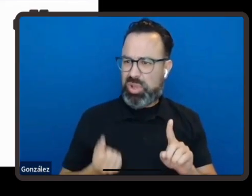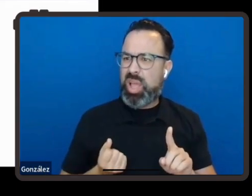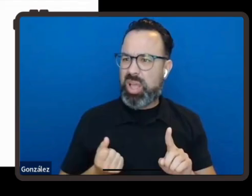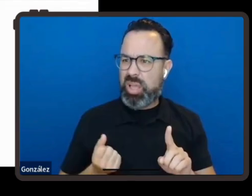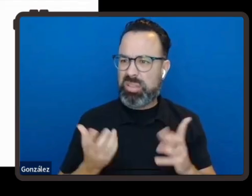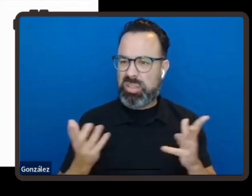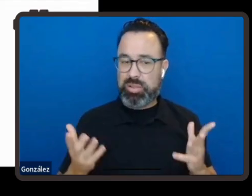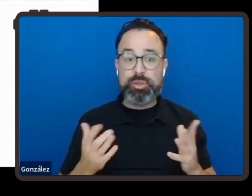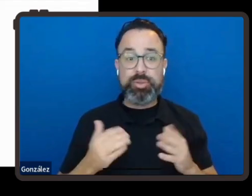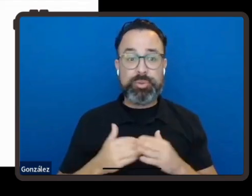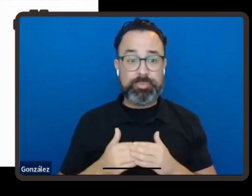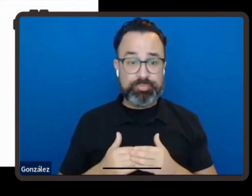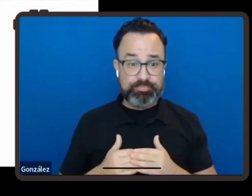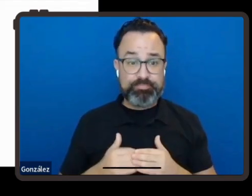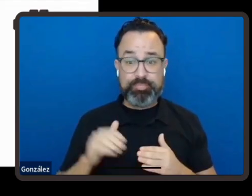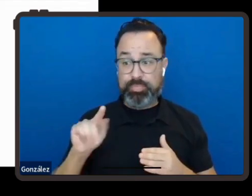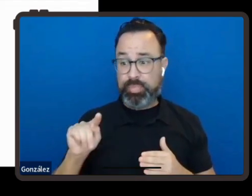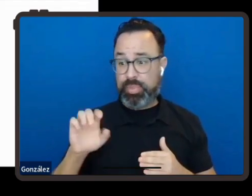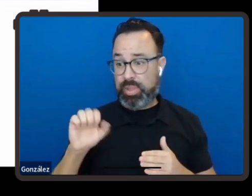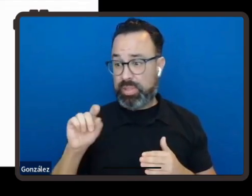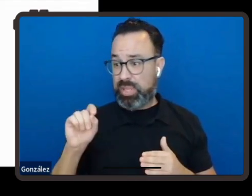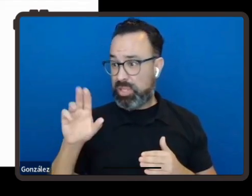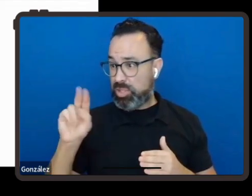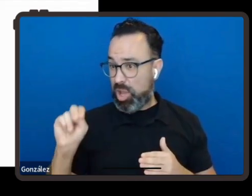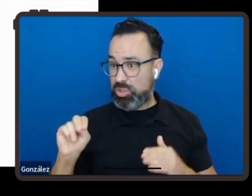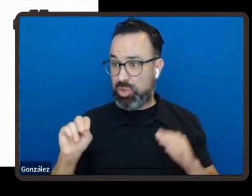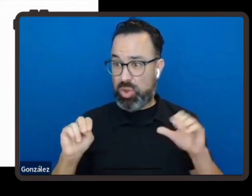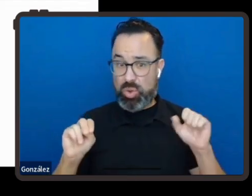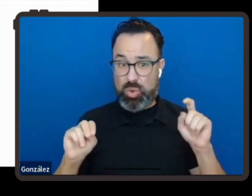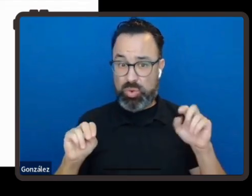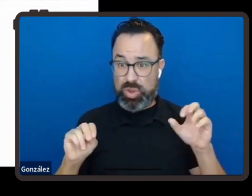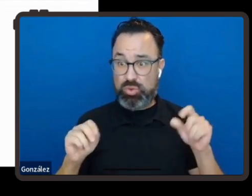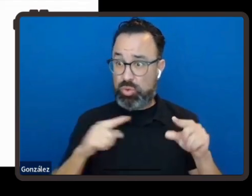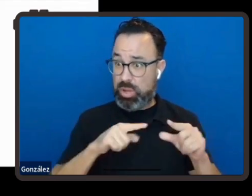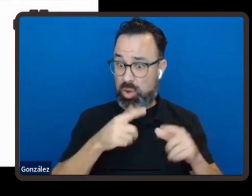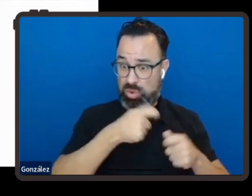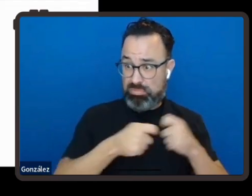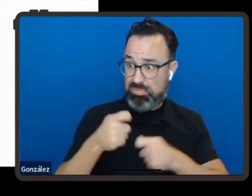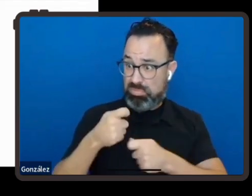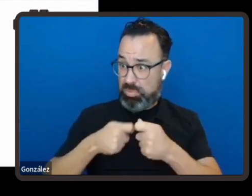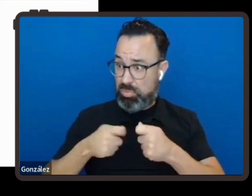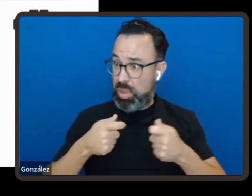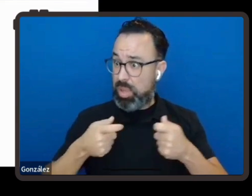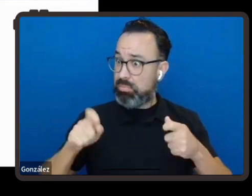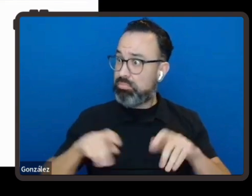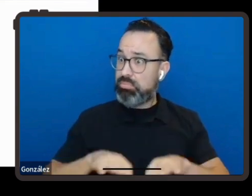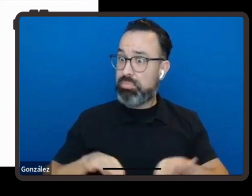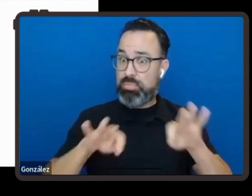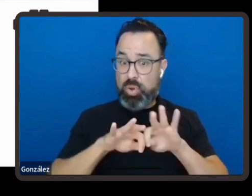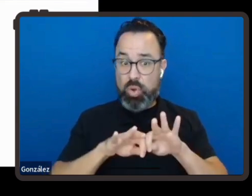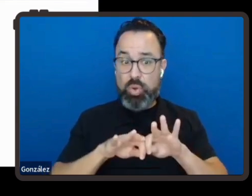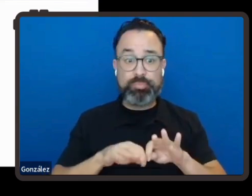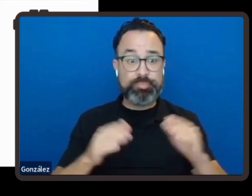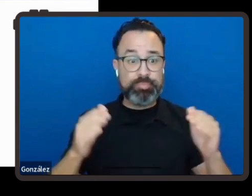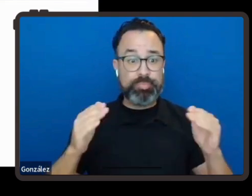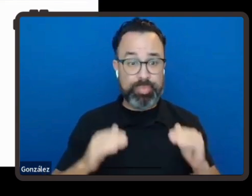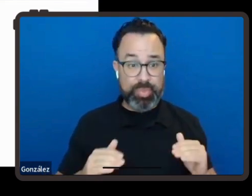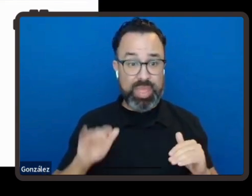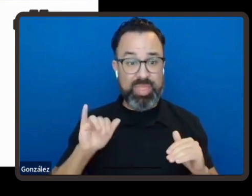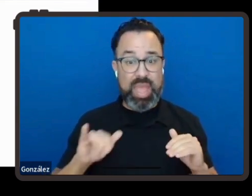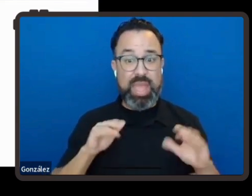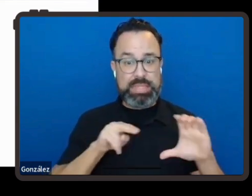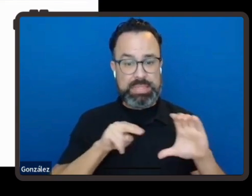Replacement of your testosterone and estrogen, that's important. Should you or should you not get a DEXA scan? So a DEXA scan